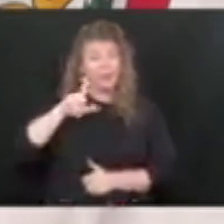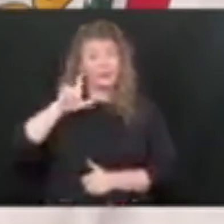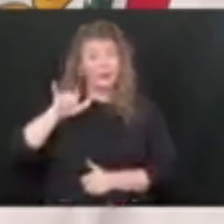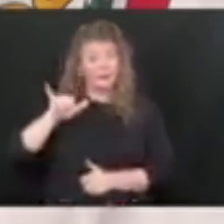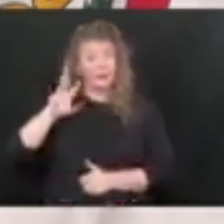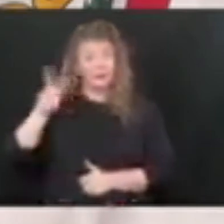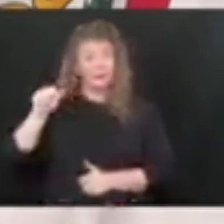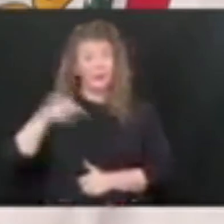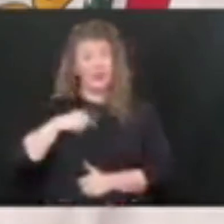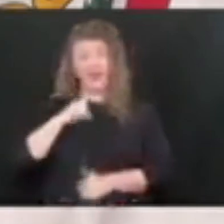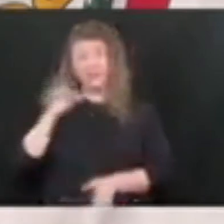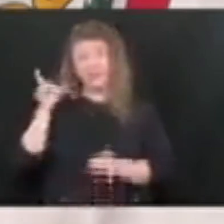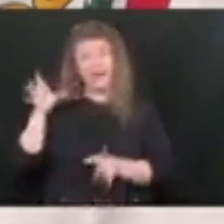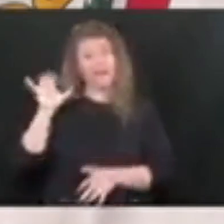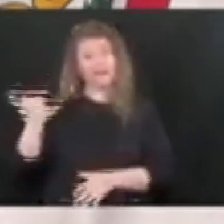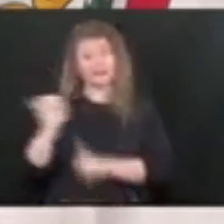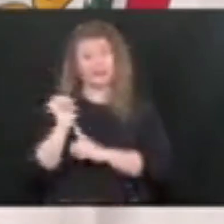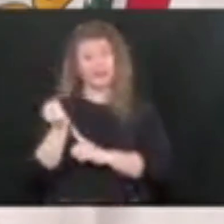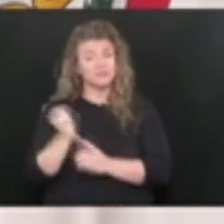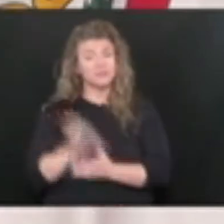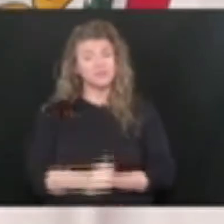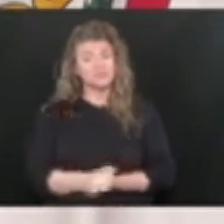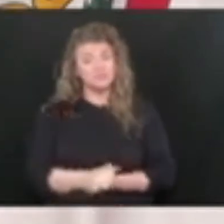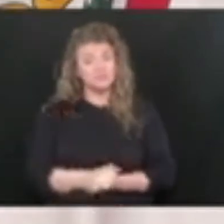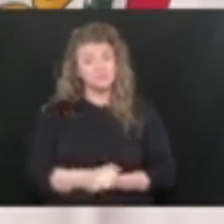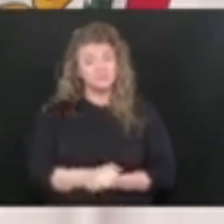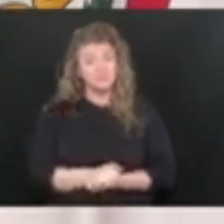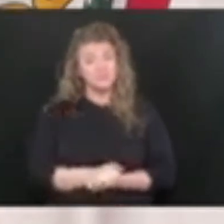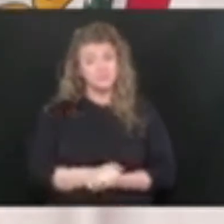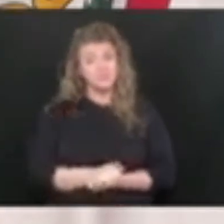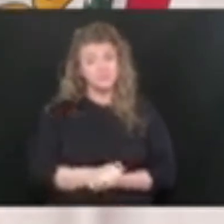I hate it. I really hate it.